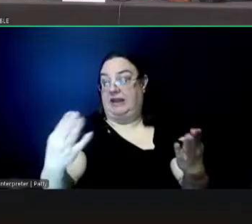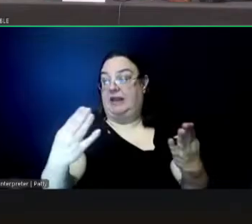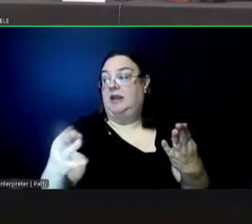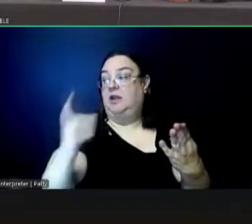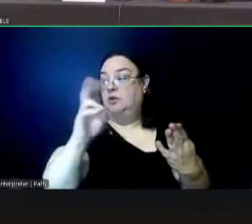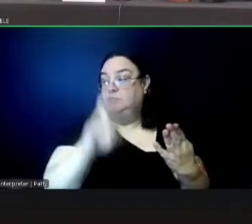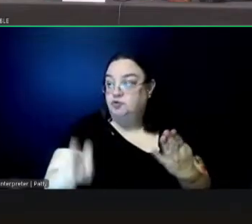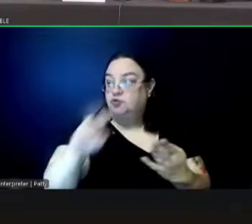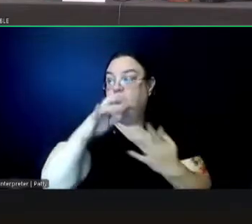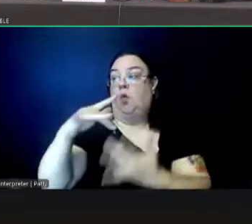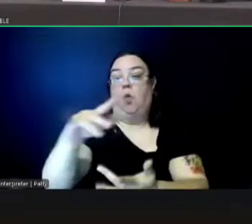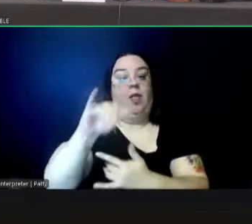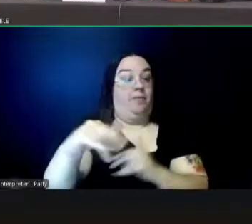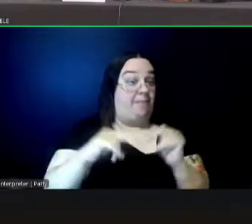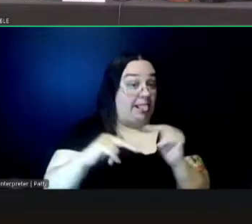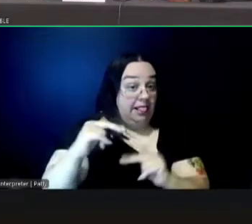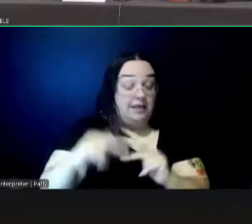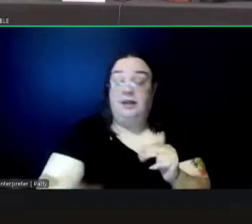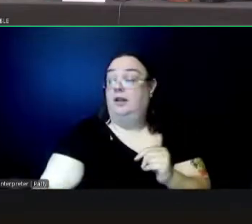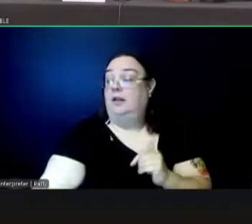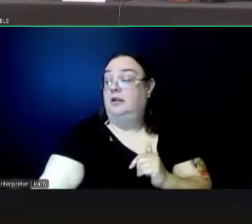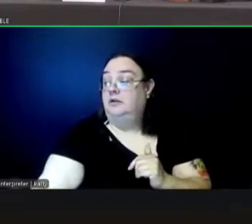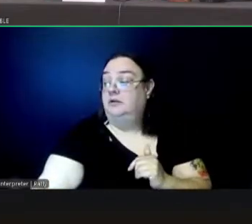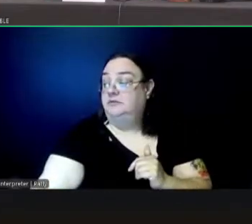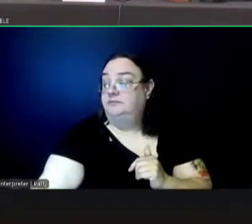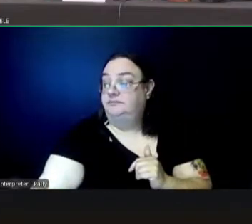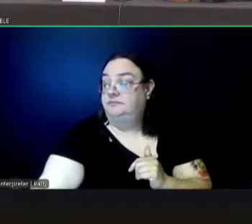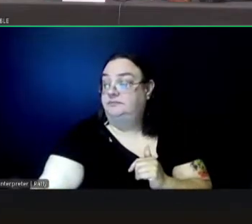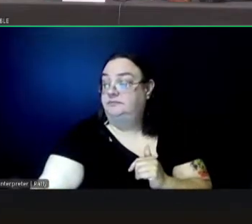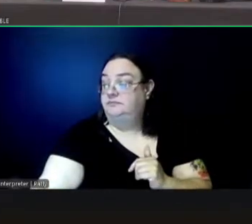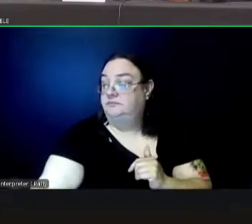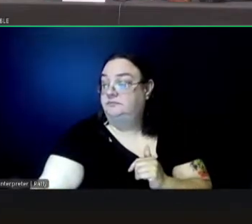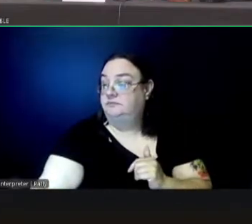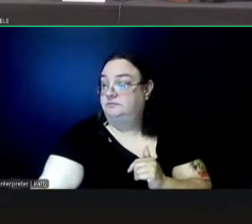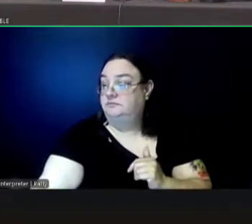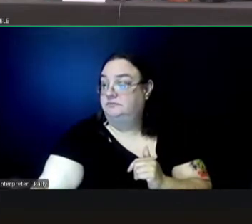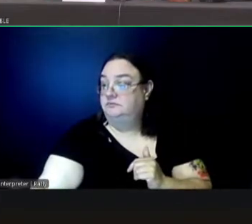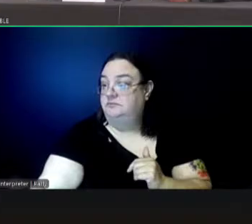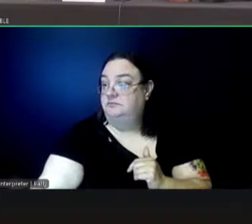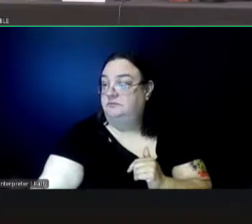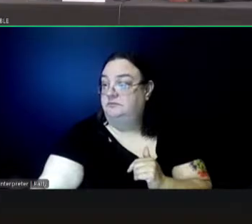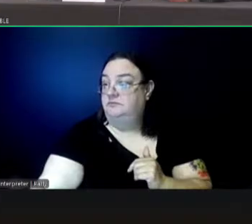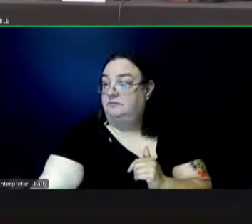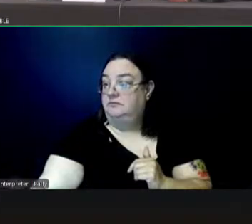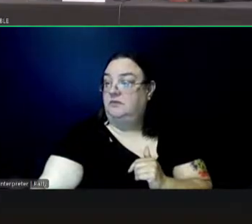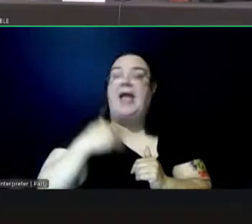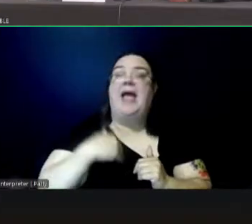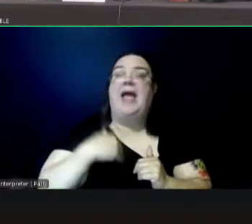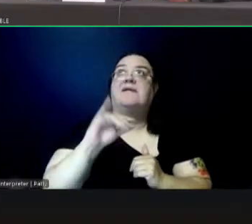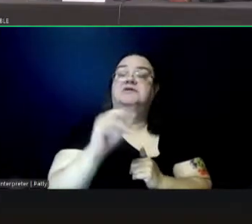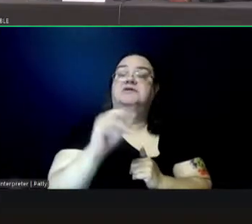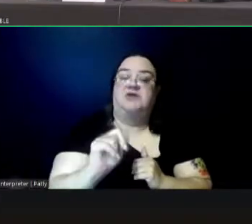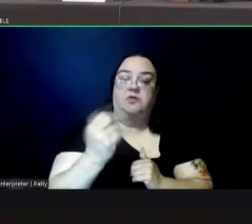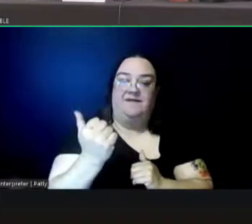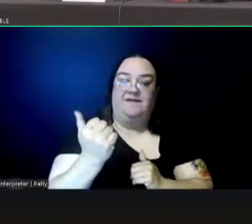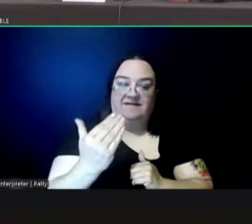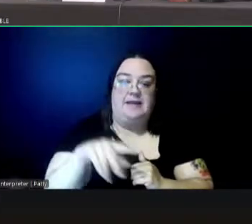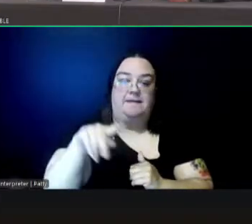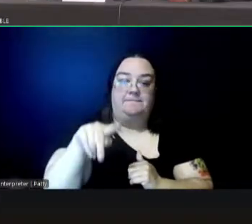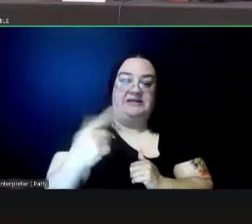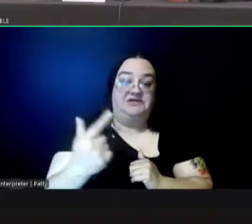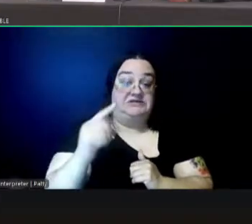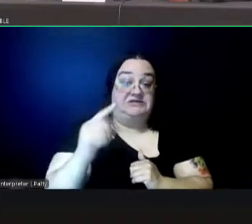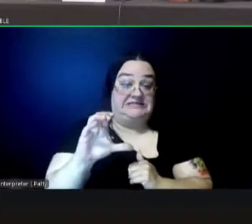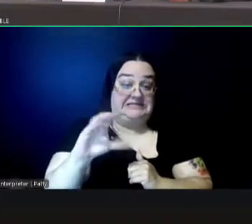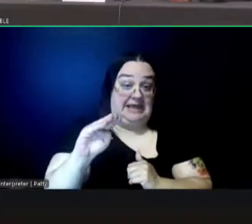the building. Council, it's still our intention to have the January 15th PGCMA meeting there, which I think